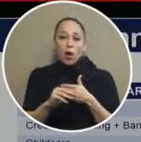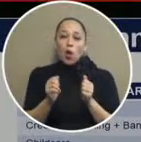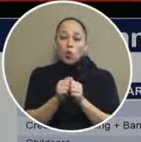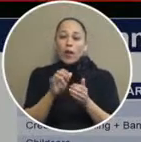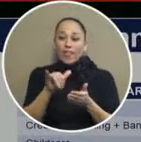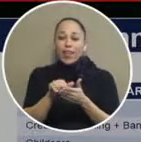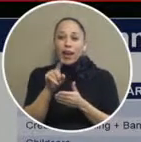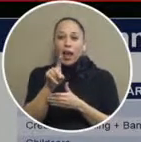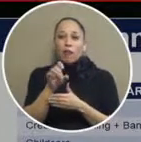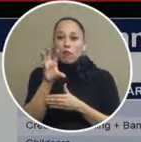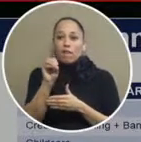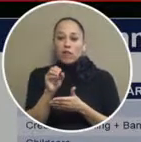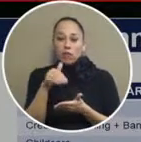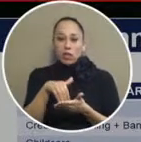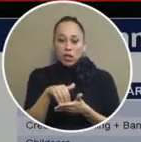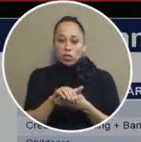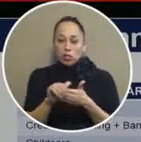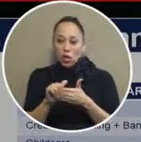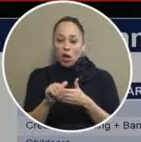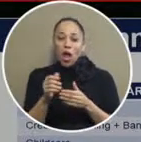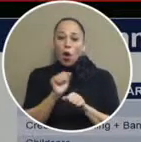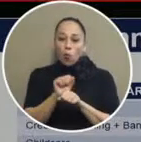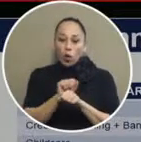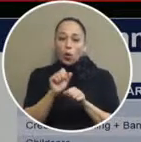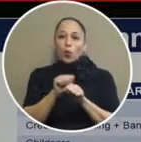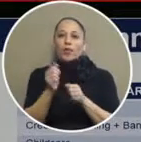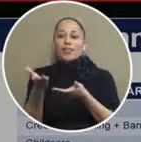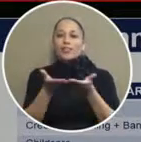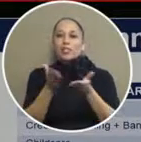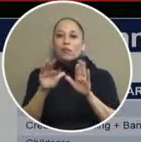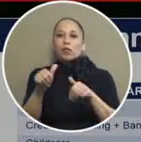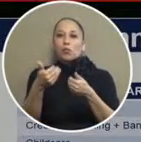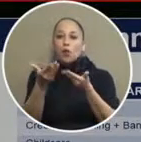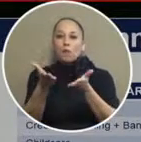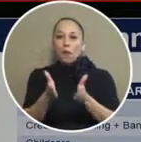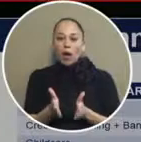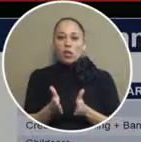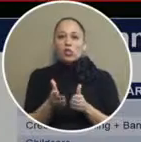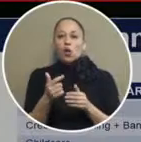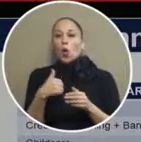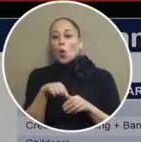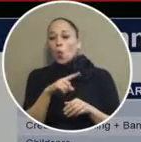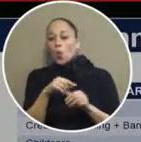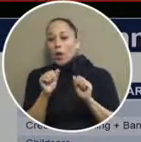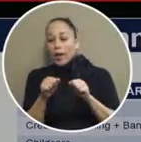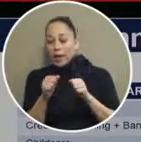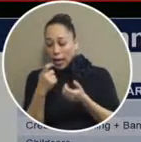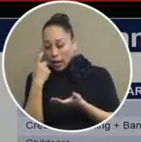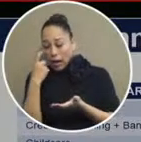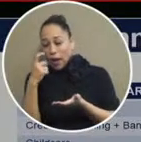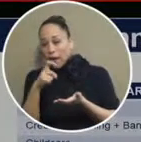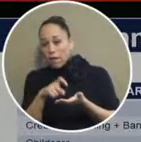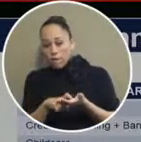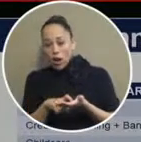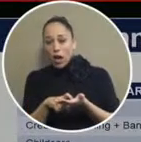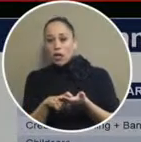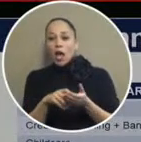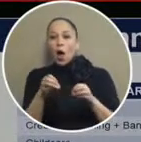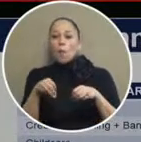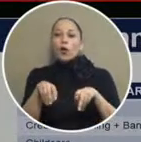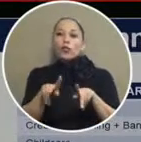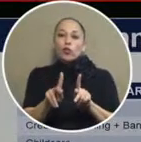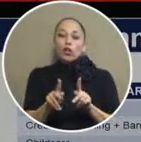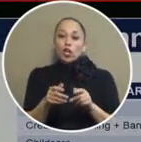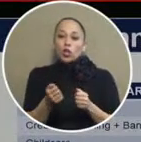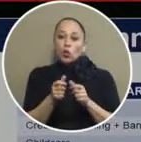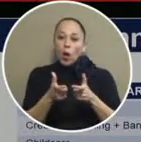that $150,000. And in working with service providers, we've been able to identify an opportunity